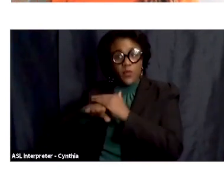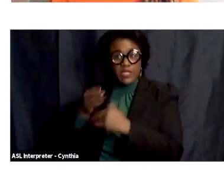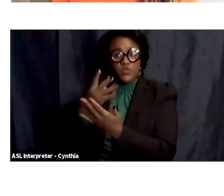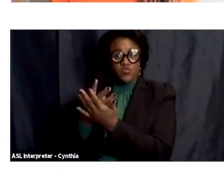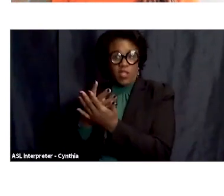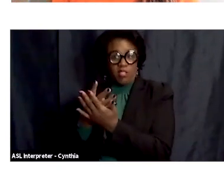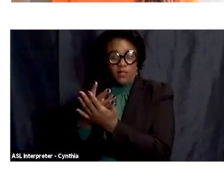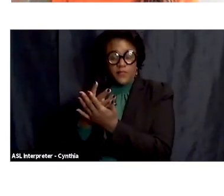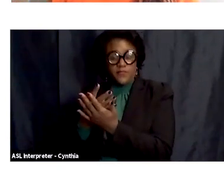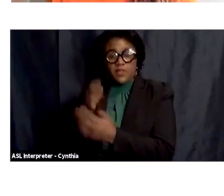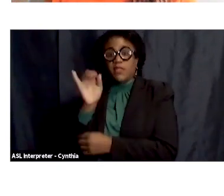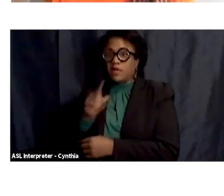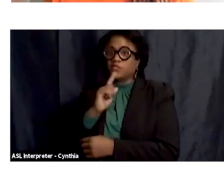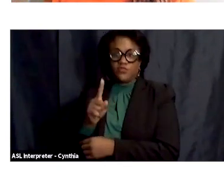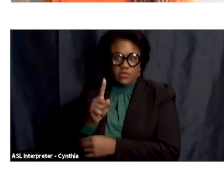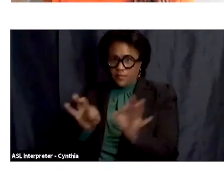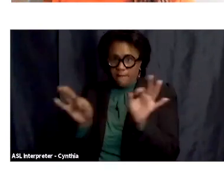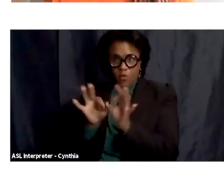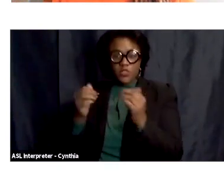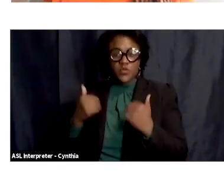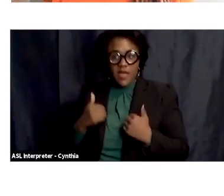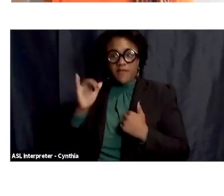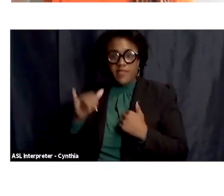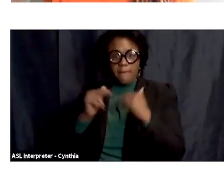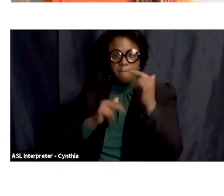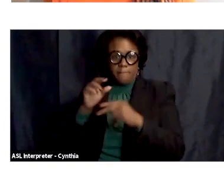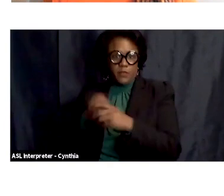cell. So that was extremely important to have that built in.